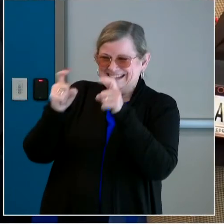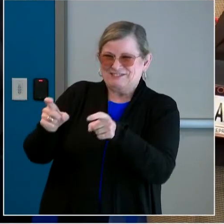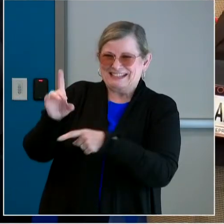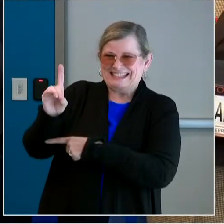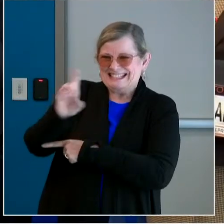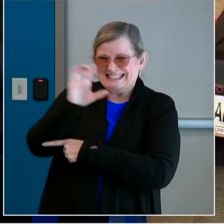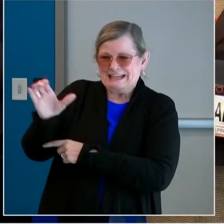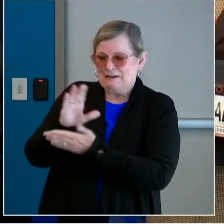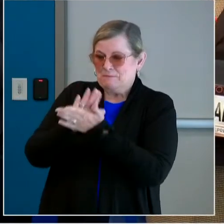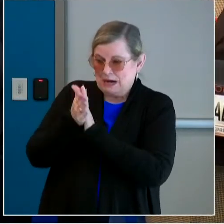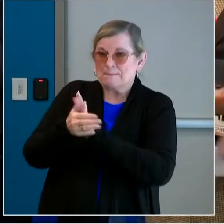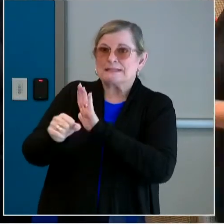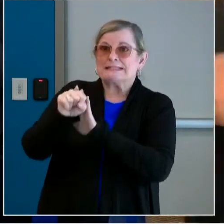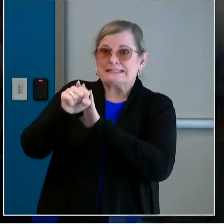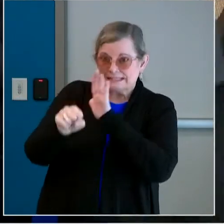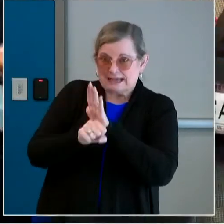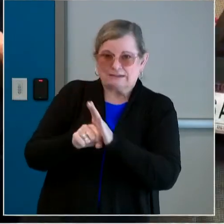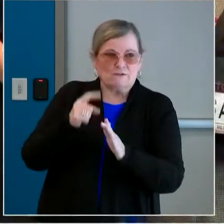more. Thank you.